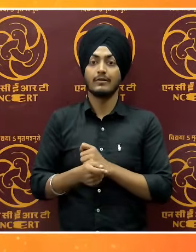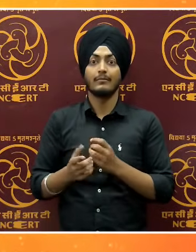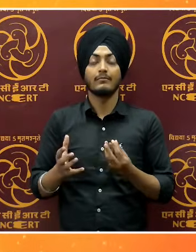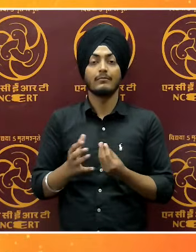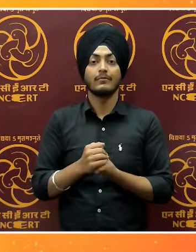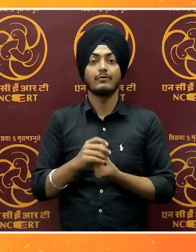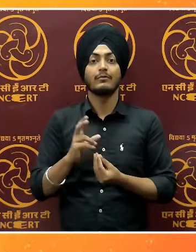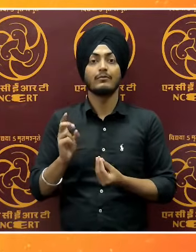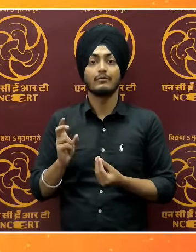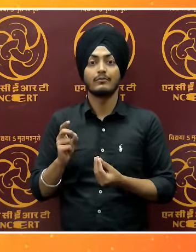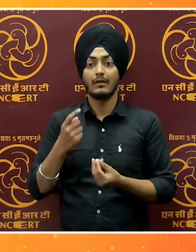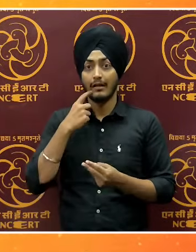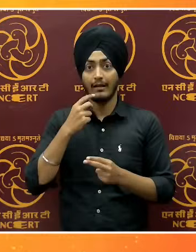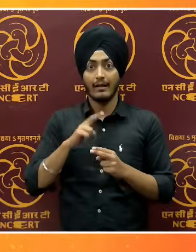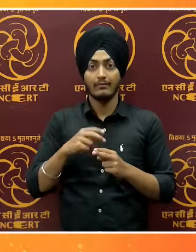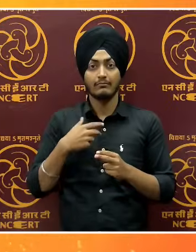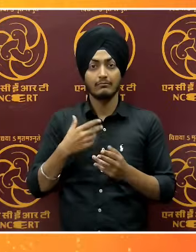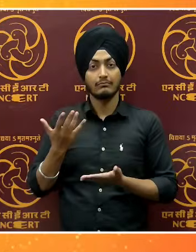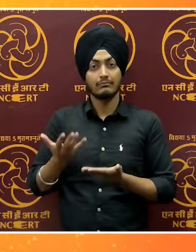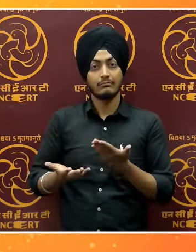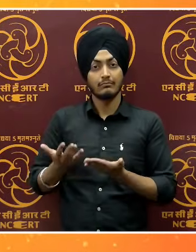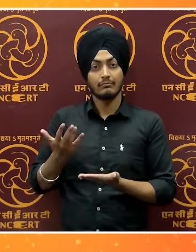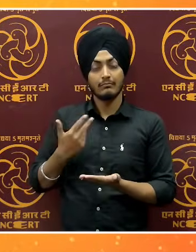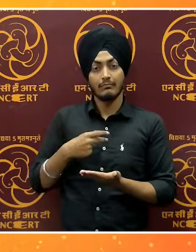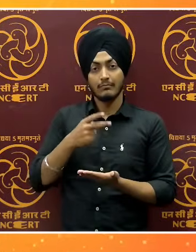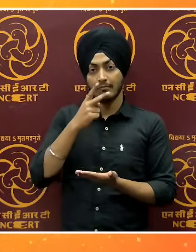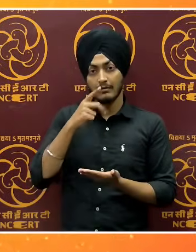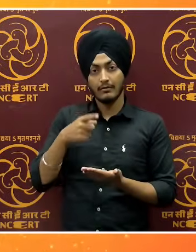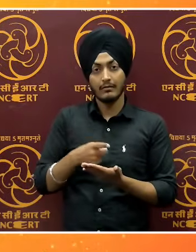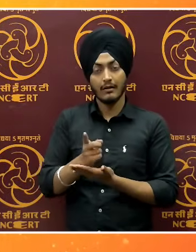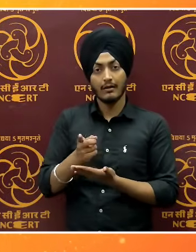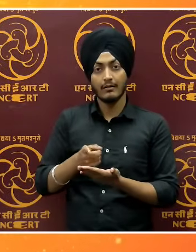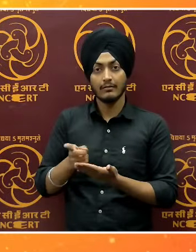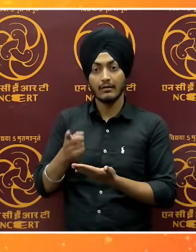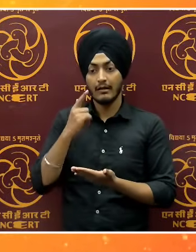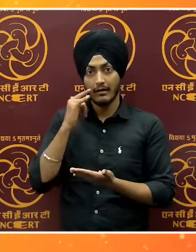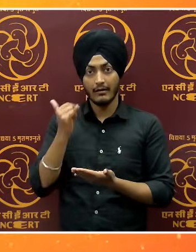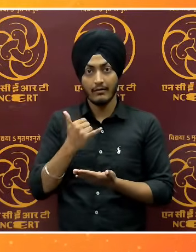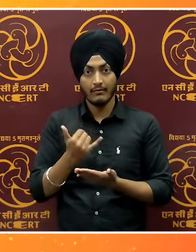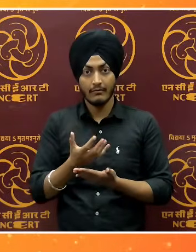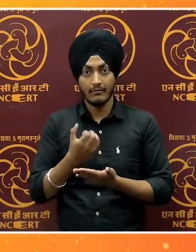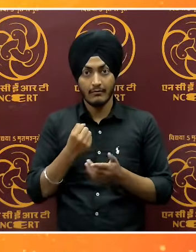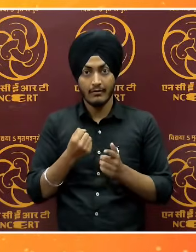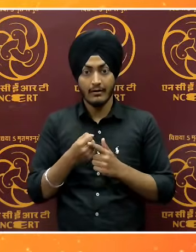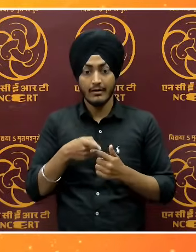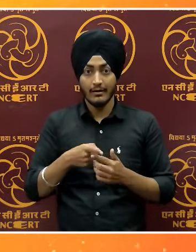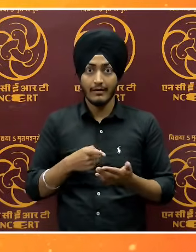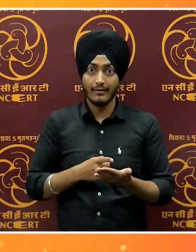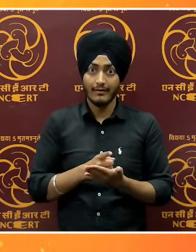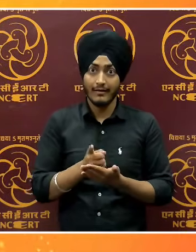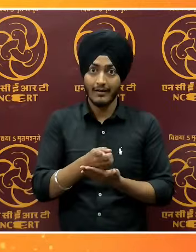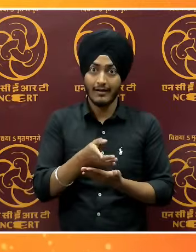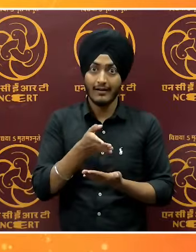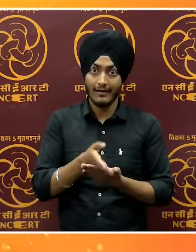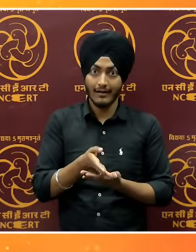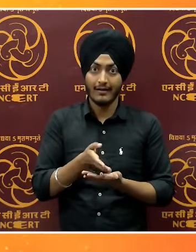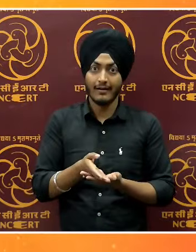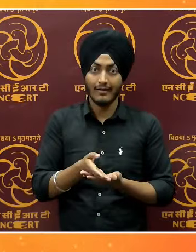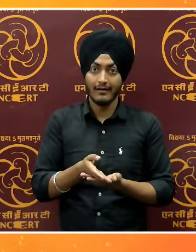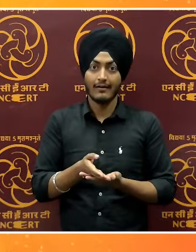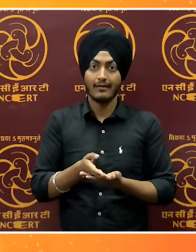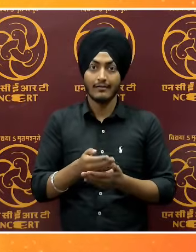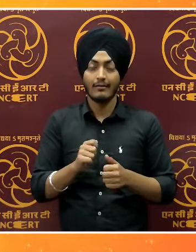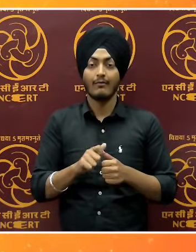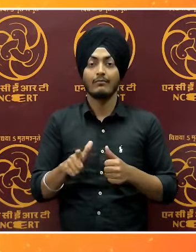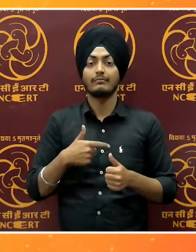if you compare all the direction, you can find that the direction is along